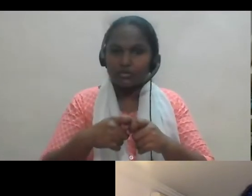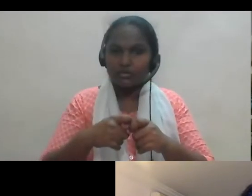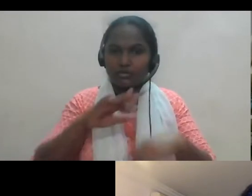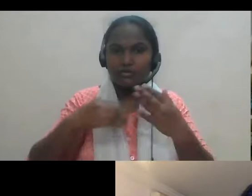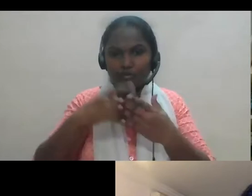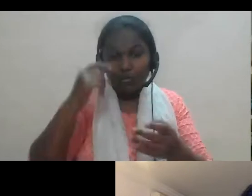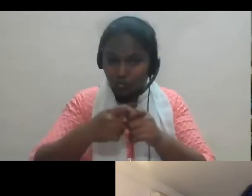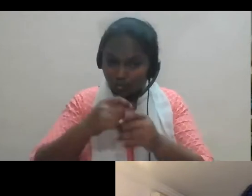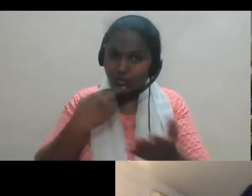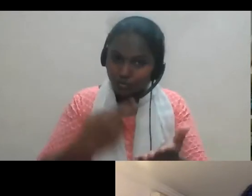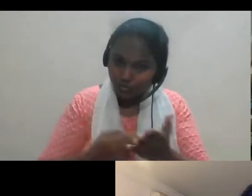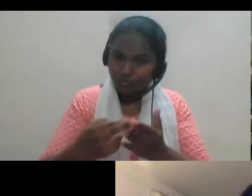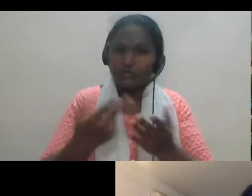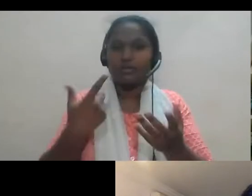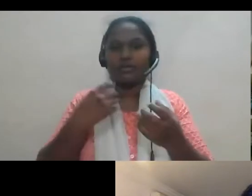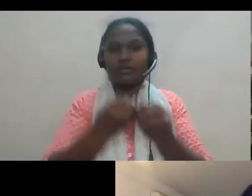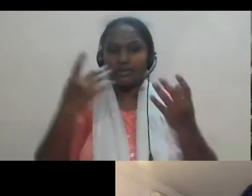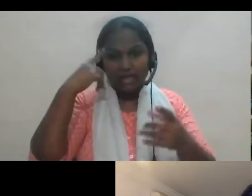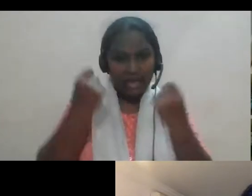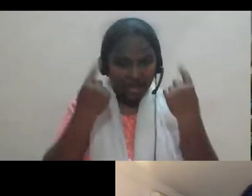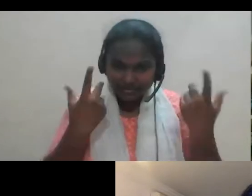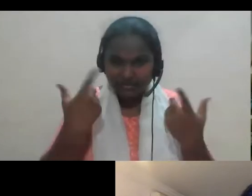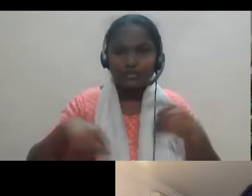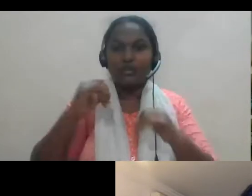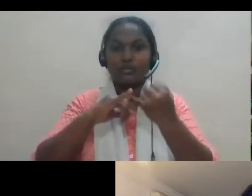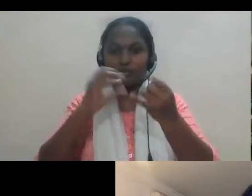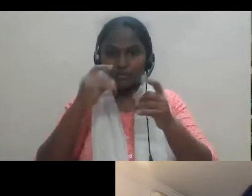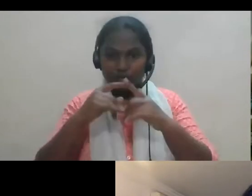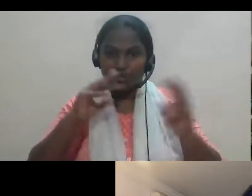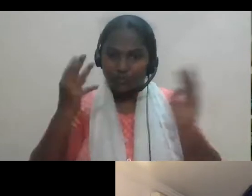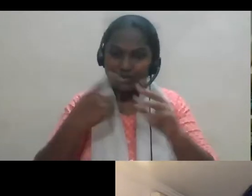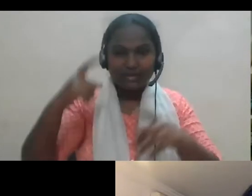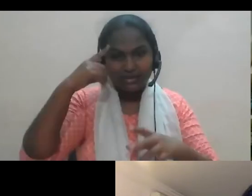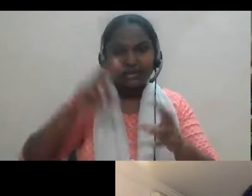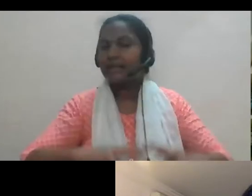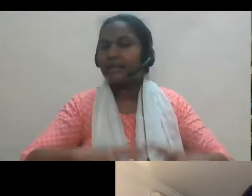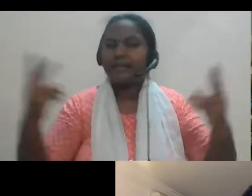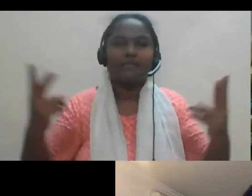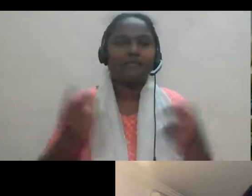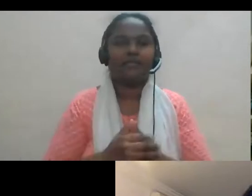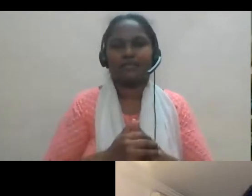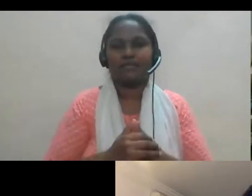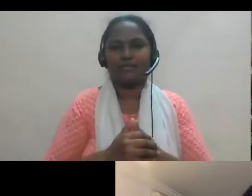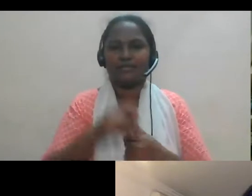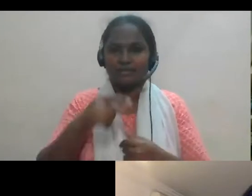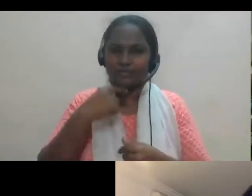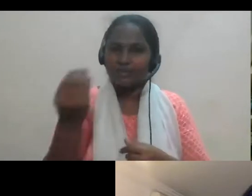artists to really understand that society and the world can be different if we listen a bit more to